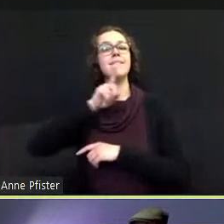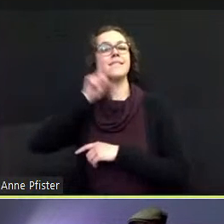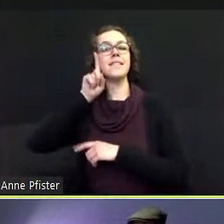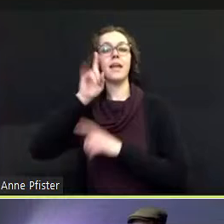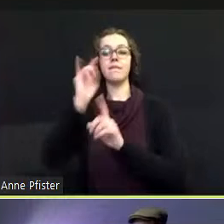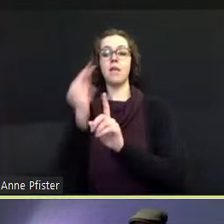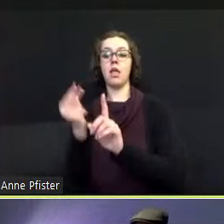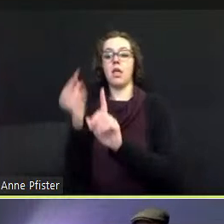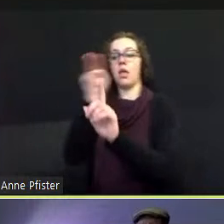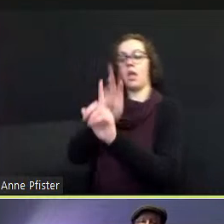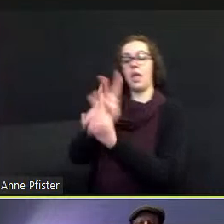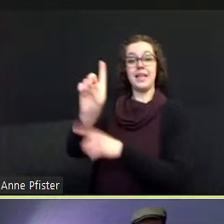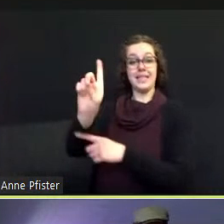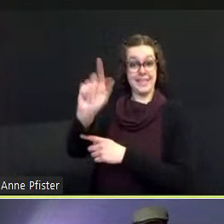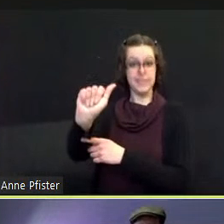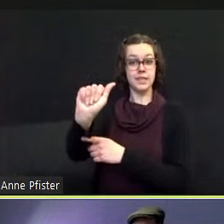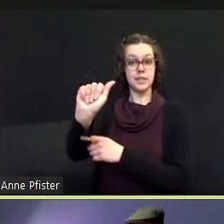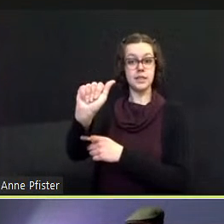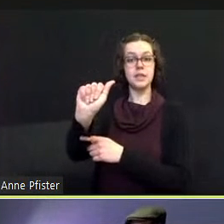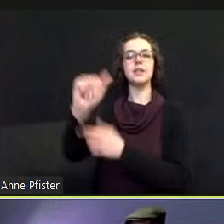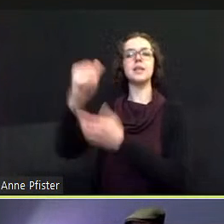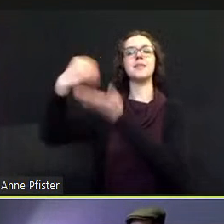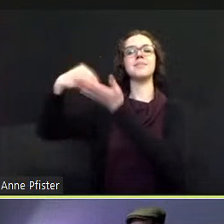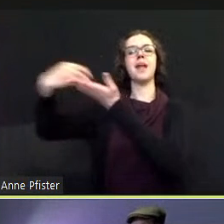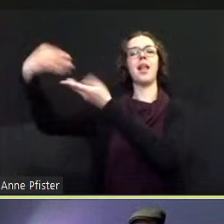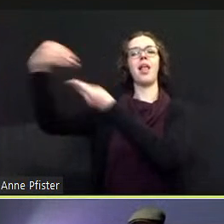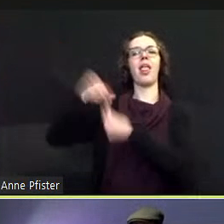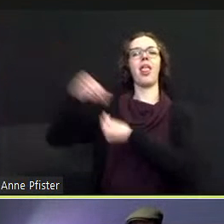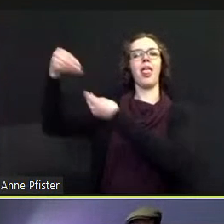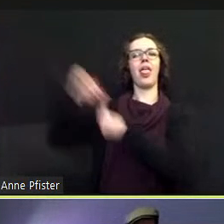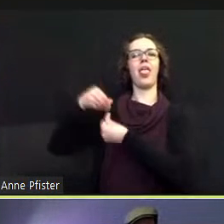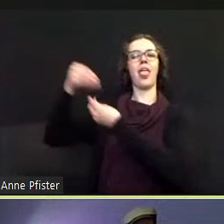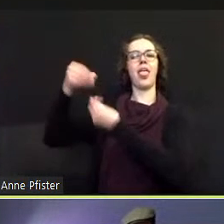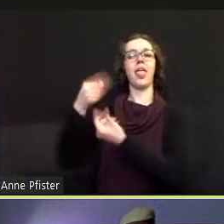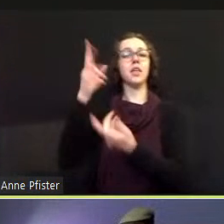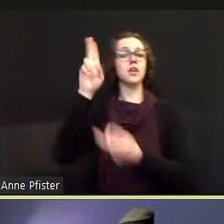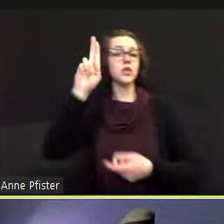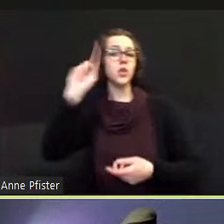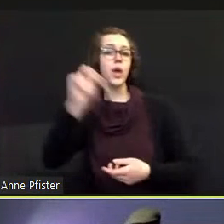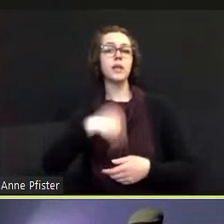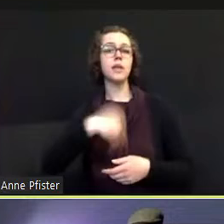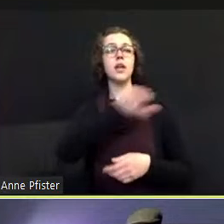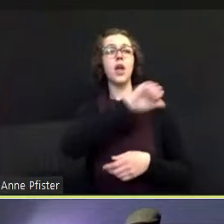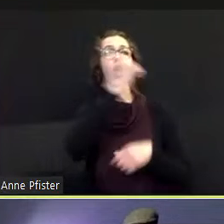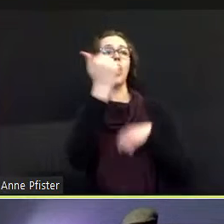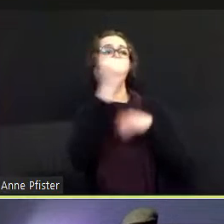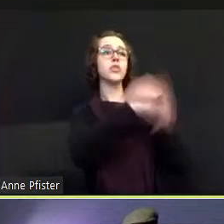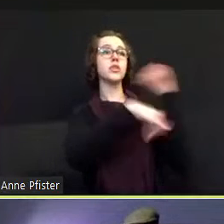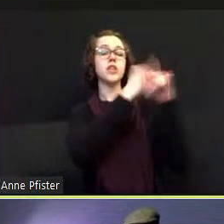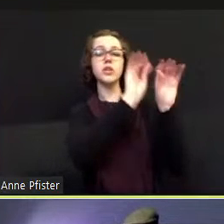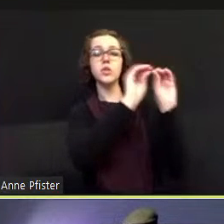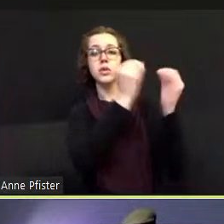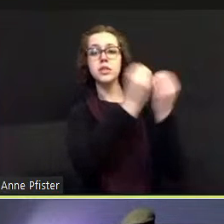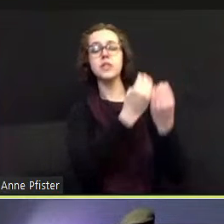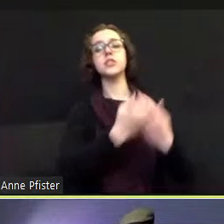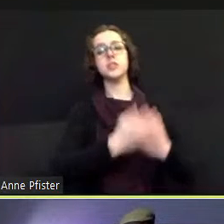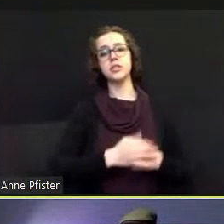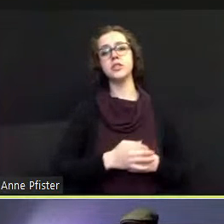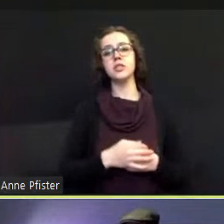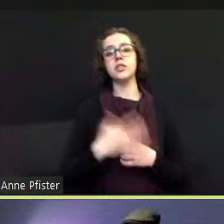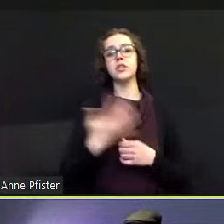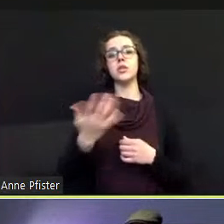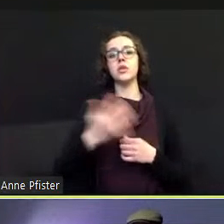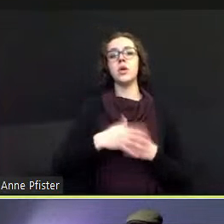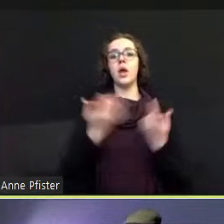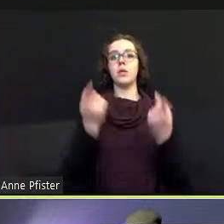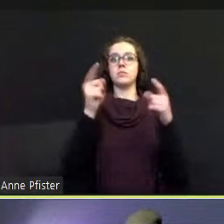framed as a disability, a lot more money comes in, right? Whether it's coming from the UN or other kinds of international organizations. And